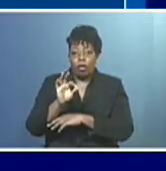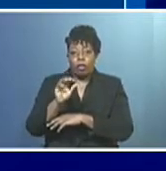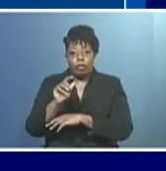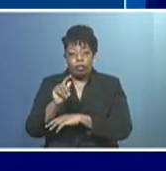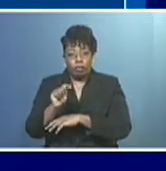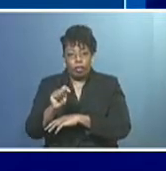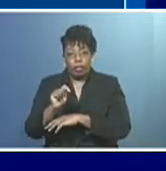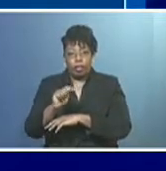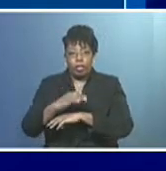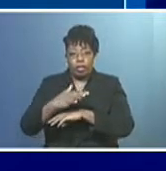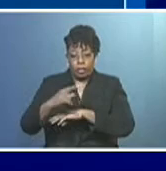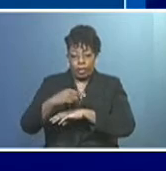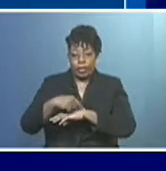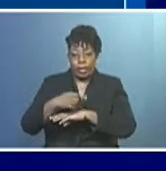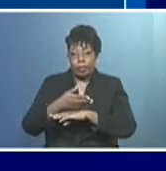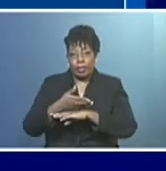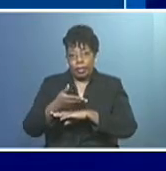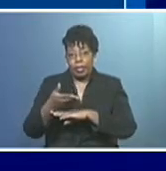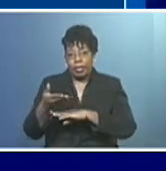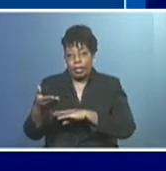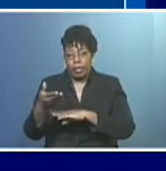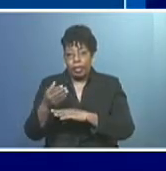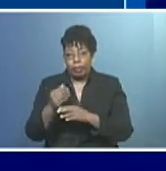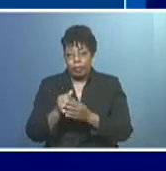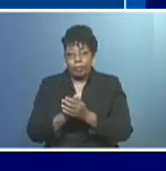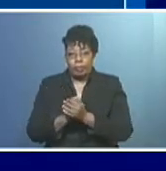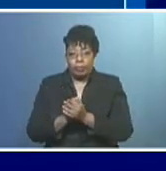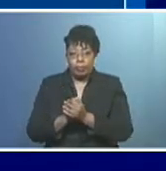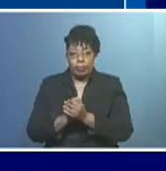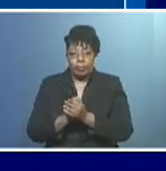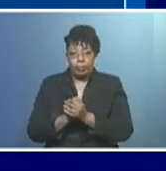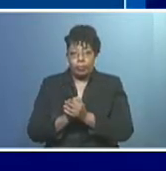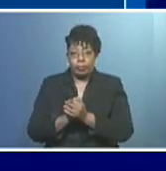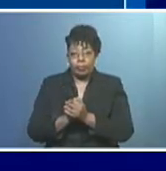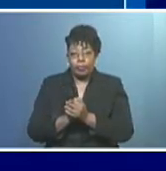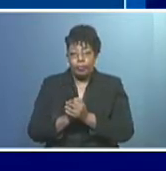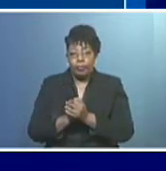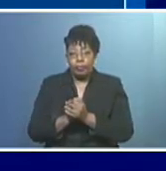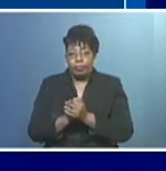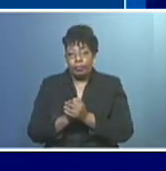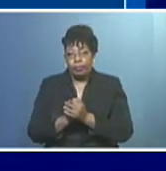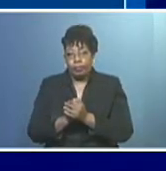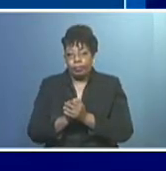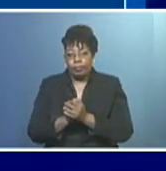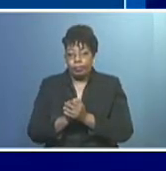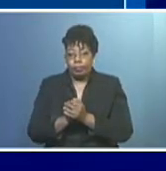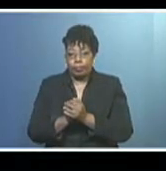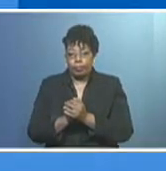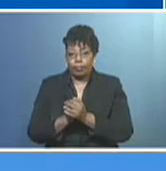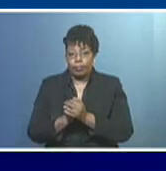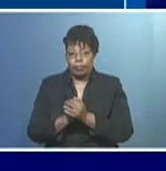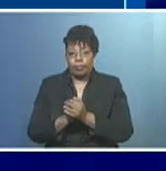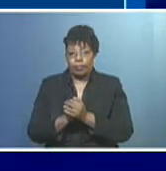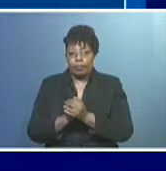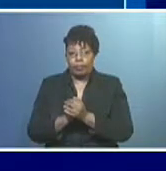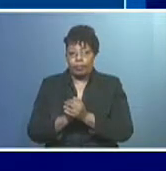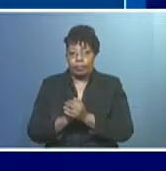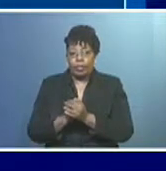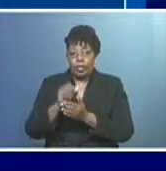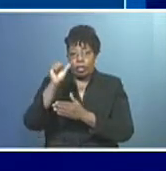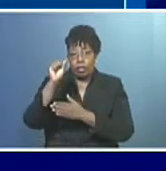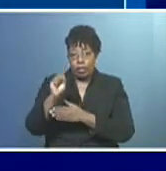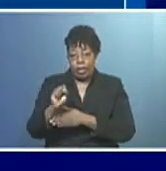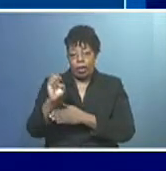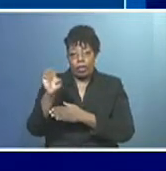knots and the wave heights 2 to 4 feet. Low tide 6:07 in the morning, high tide at 12:39 in the afternoon. On Saturday for the